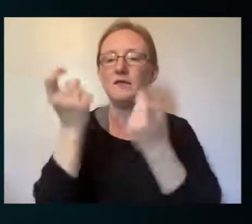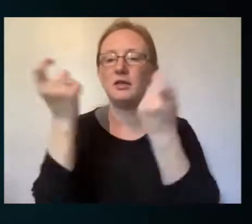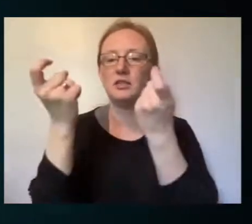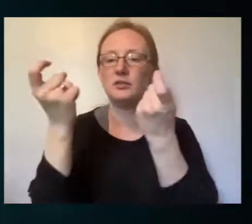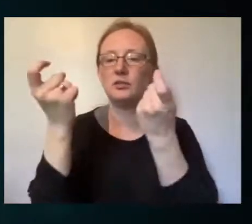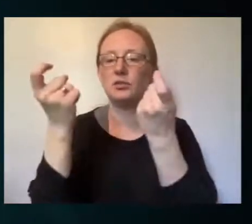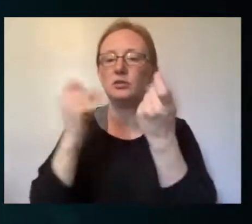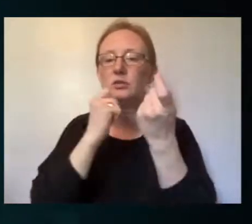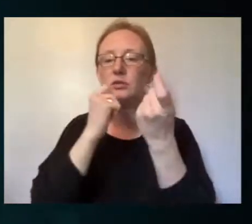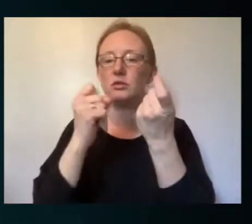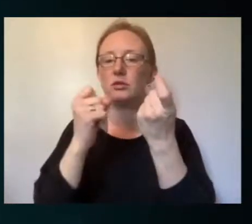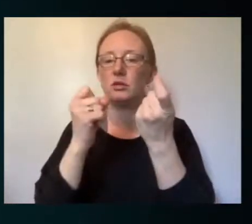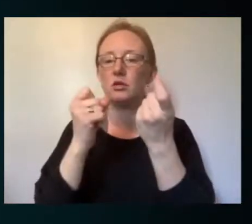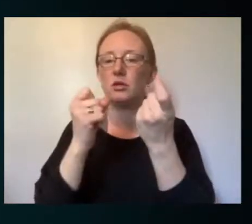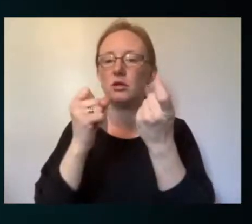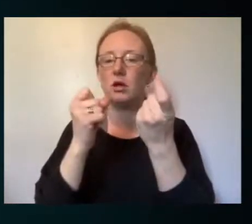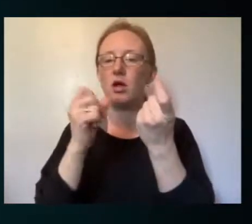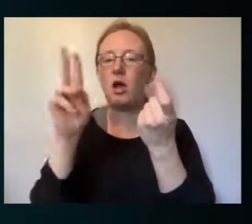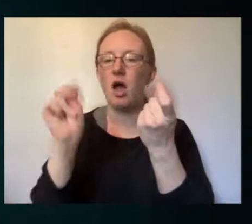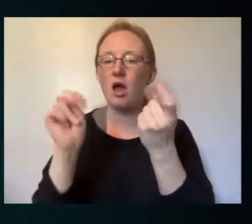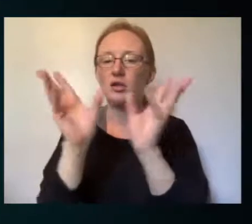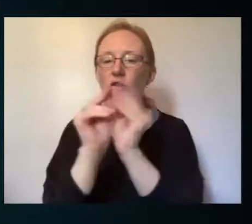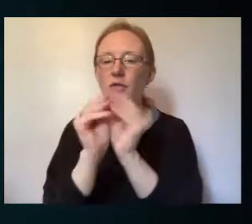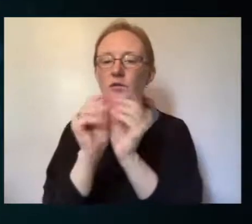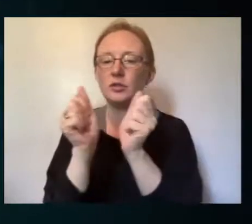you can idea.